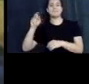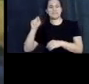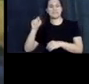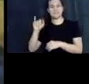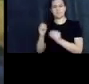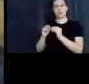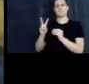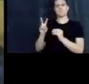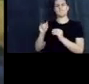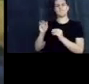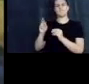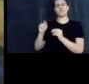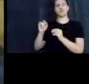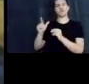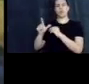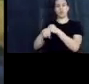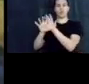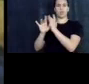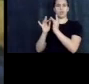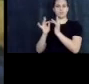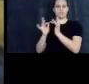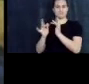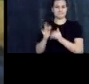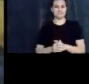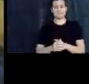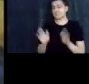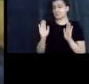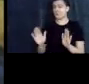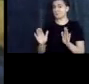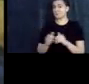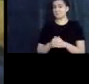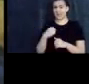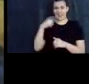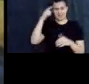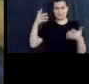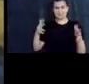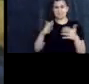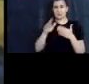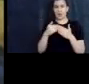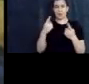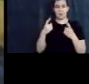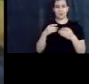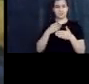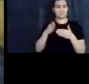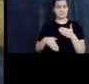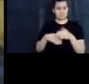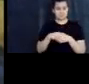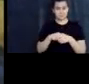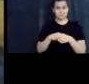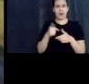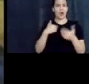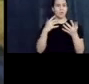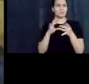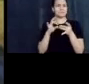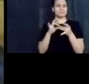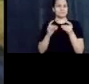platform instead. Great. I think that's pretty much all the questions we have. I just want to hit on a few things. Like Alyssa